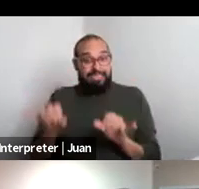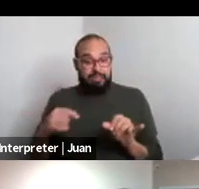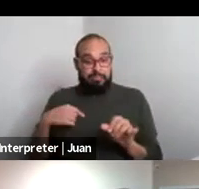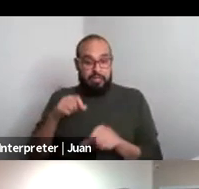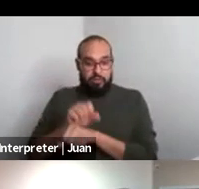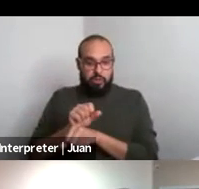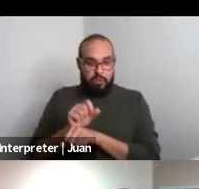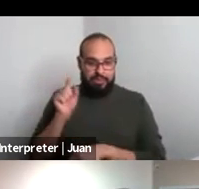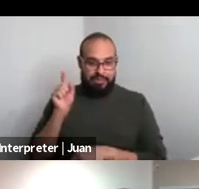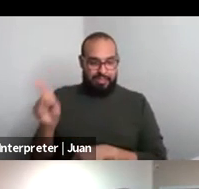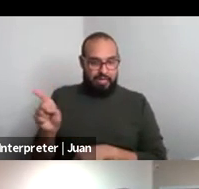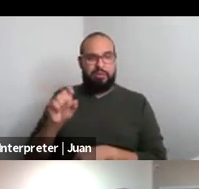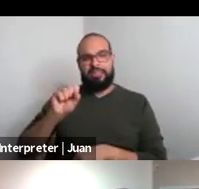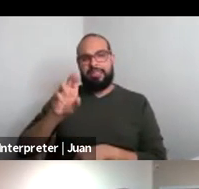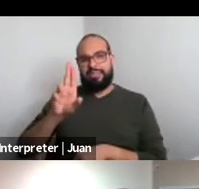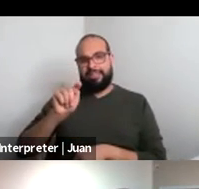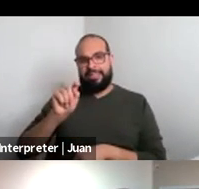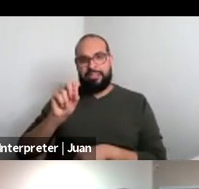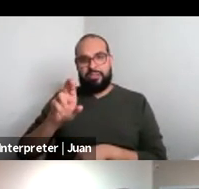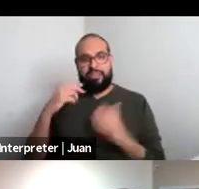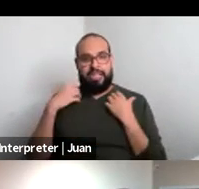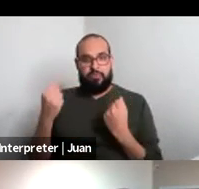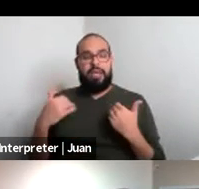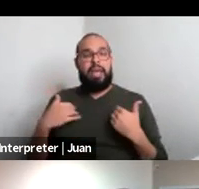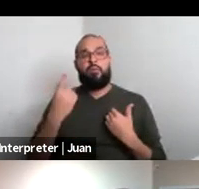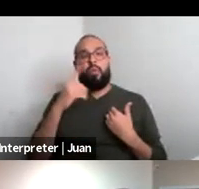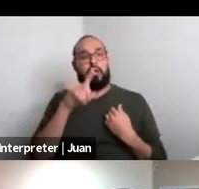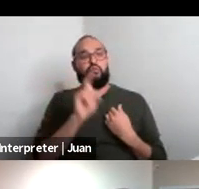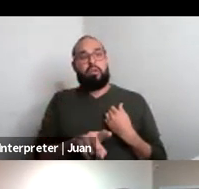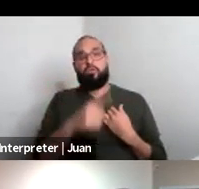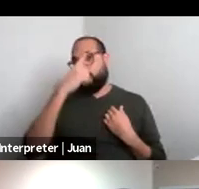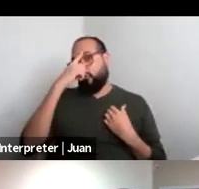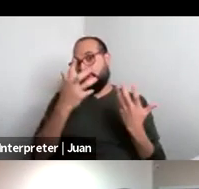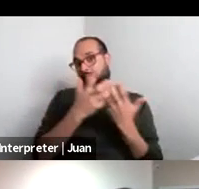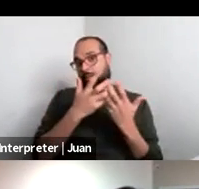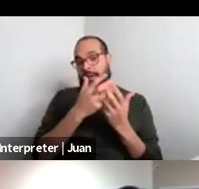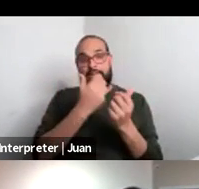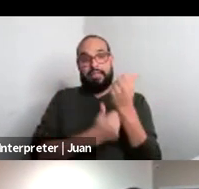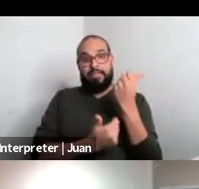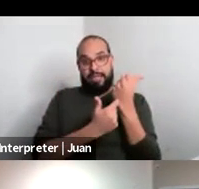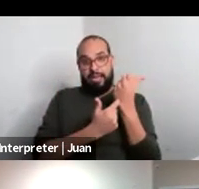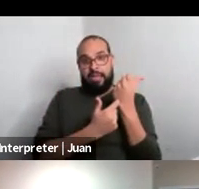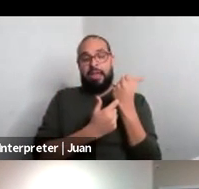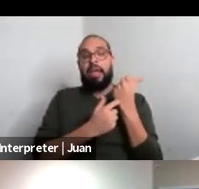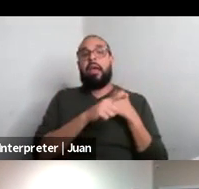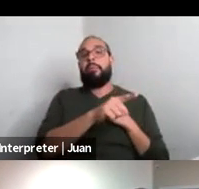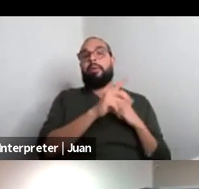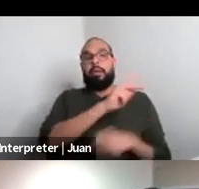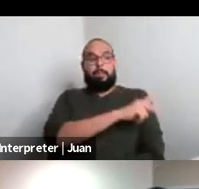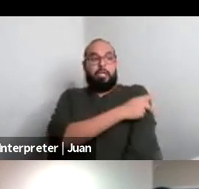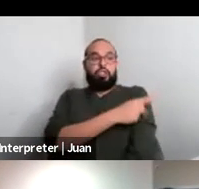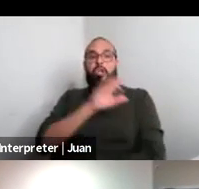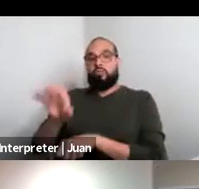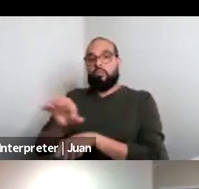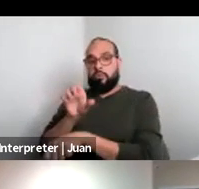Health, we have an accommodations questions that we ask every time patients make a doctor's appointment. So we ask people